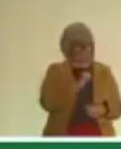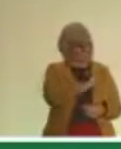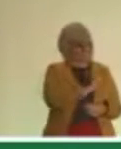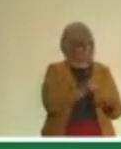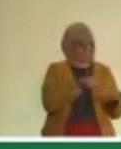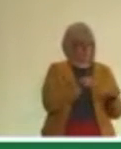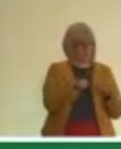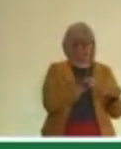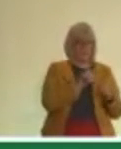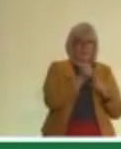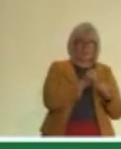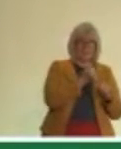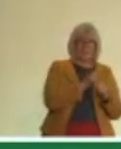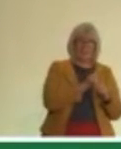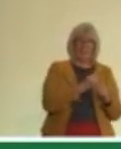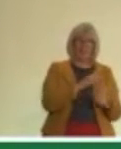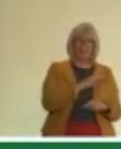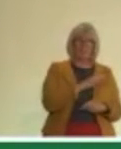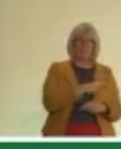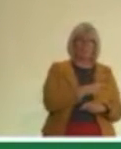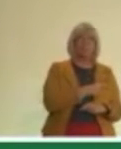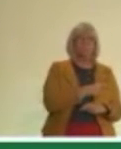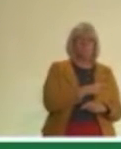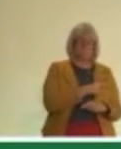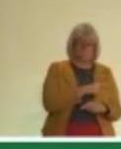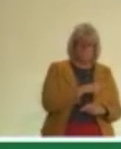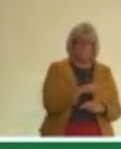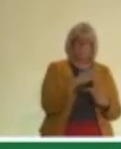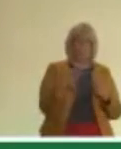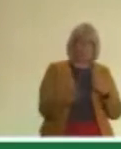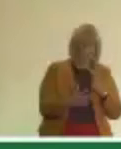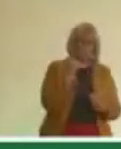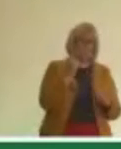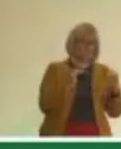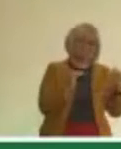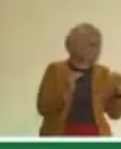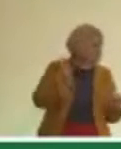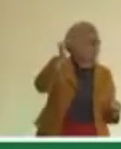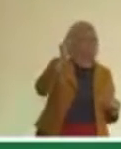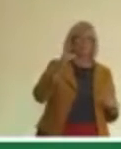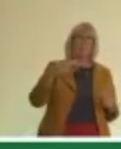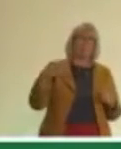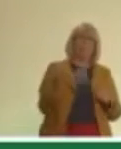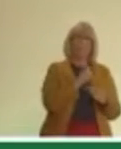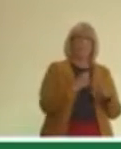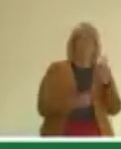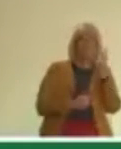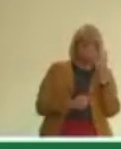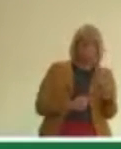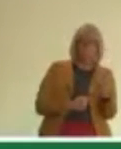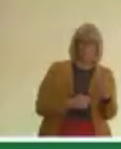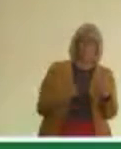to creating a landslide in one of the safest Tory seats in the country to welcome 4 new Green councillors.